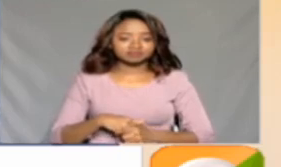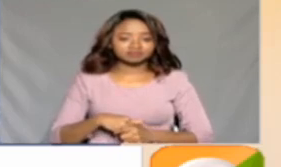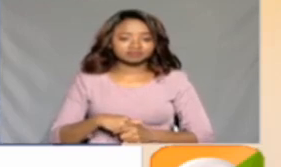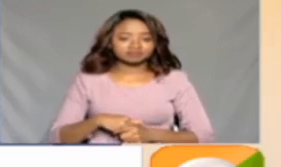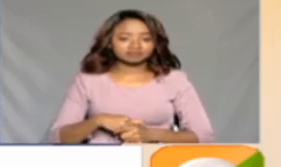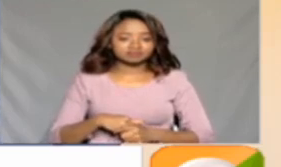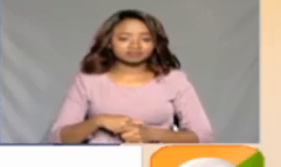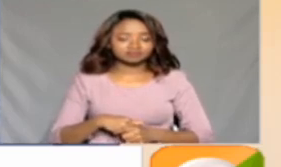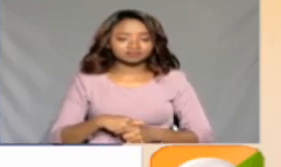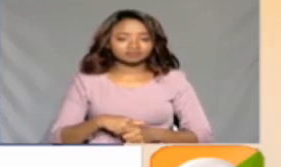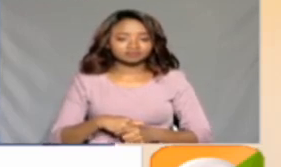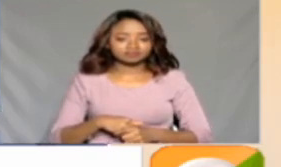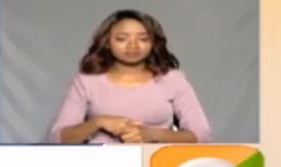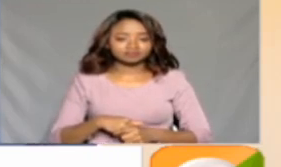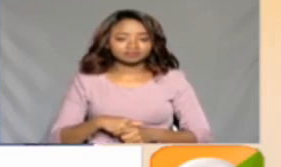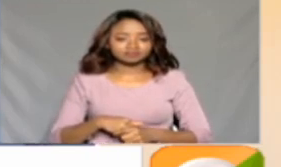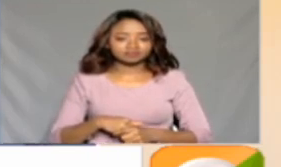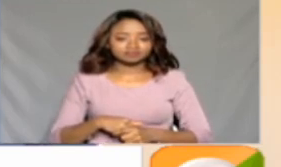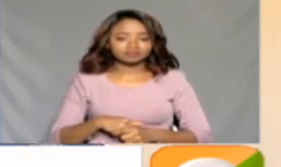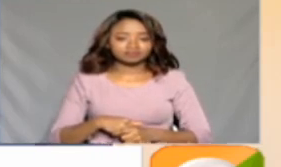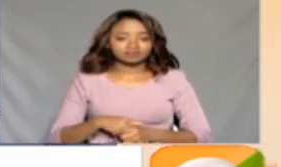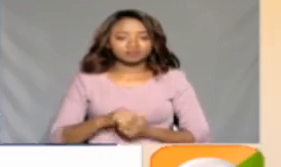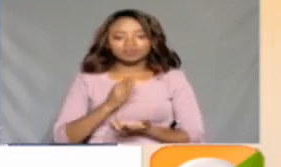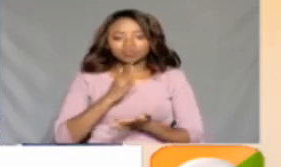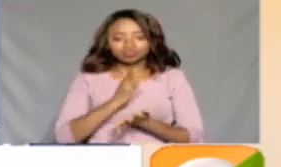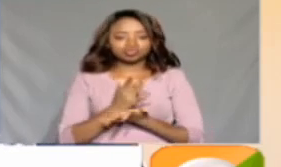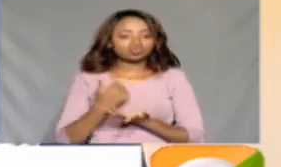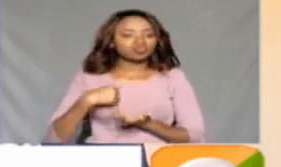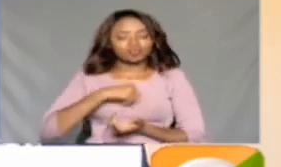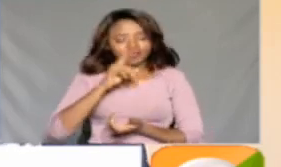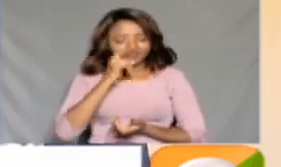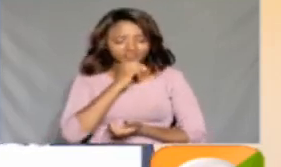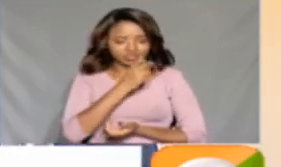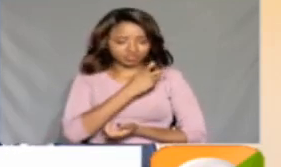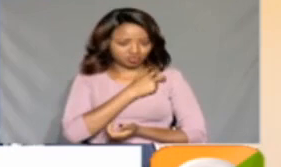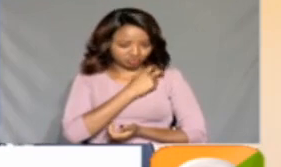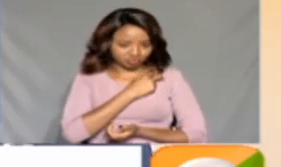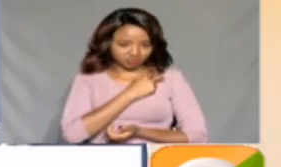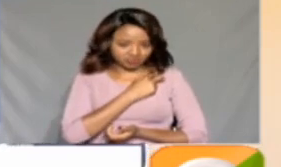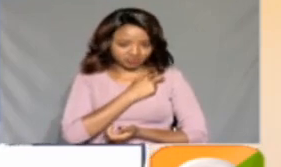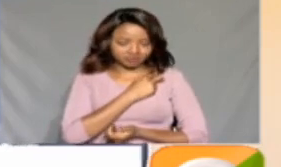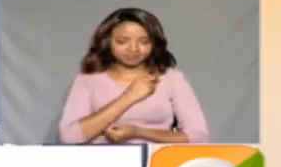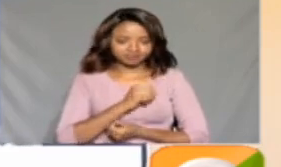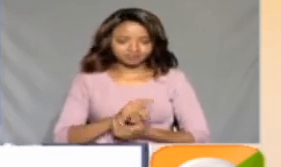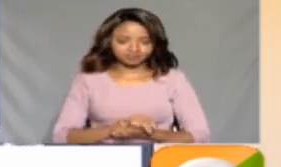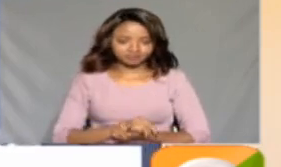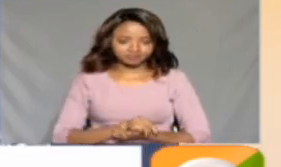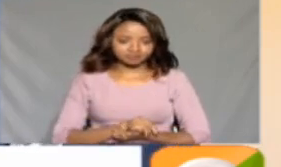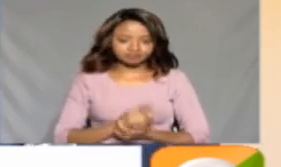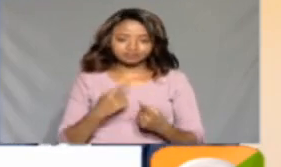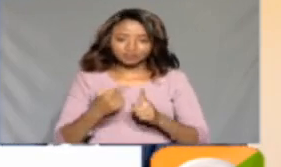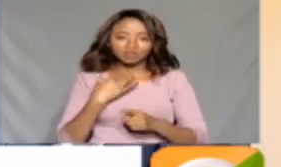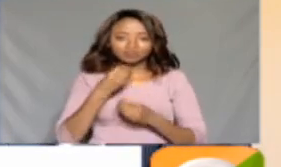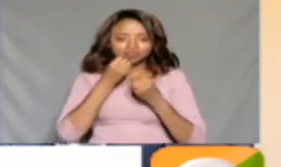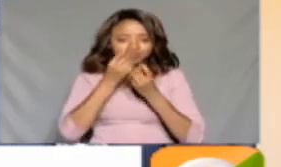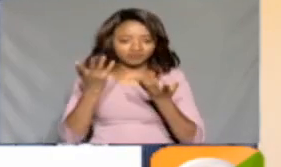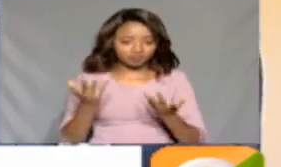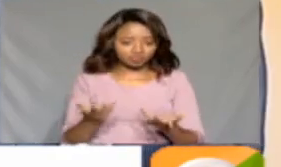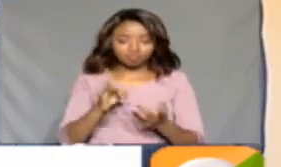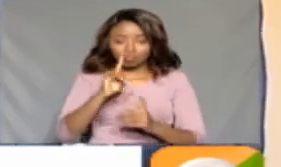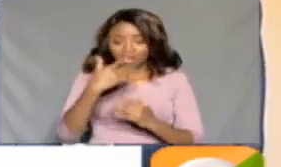as we did consultations that time, we've done consultations this time. And I want to say that one of the positive things